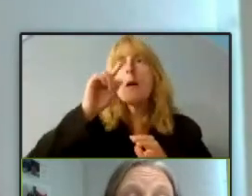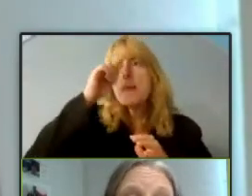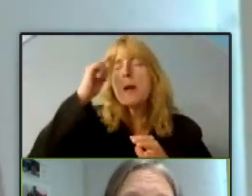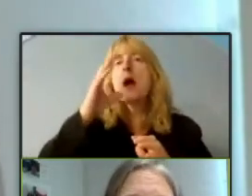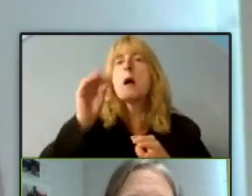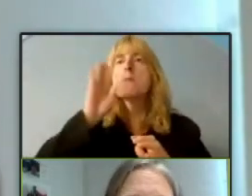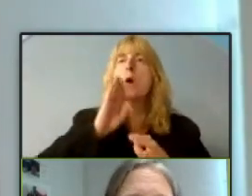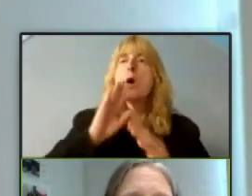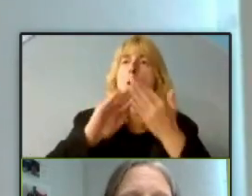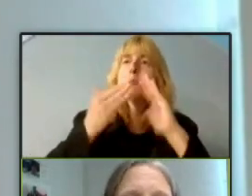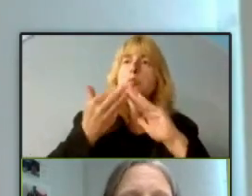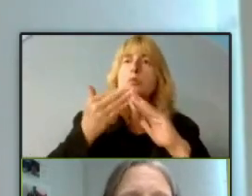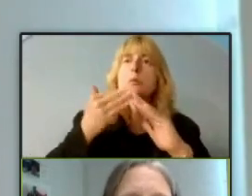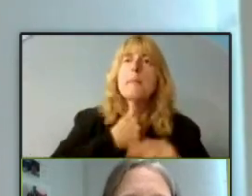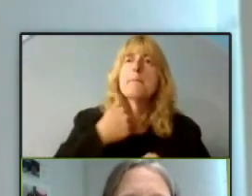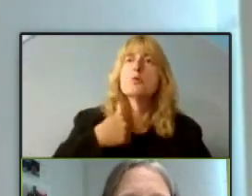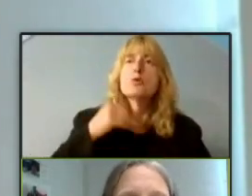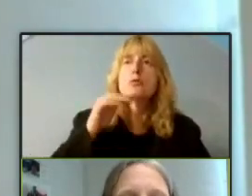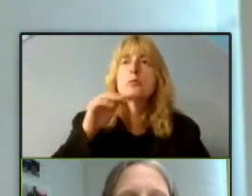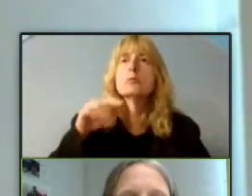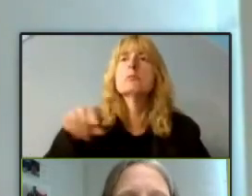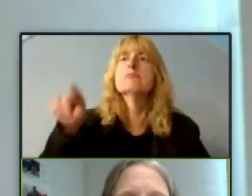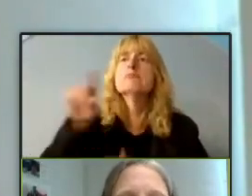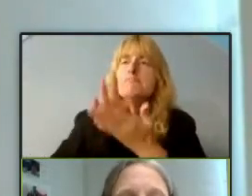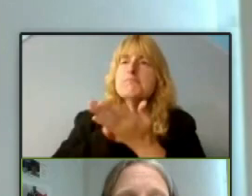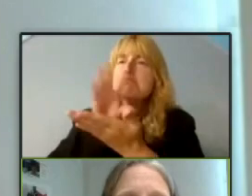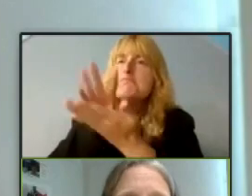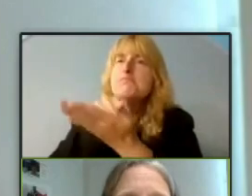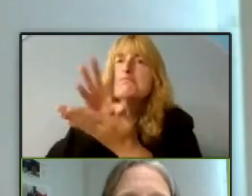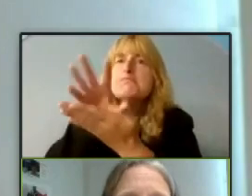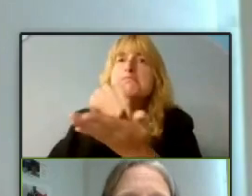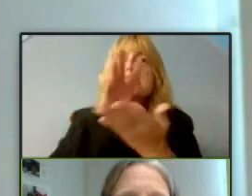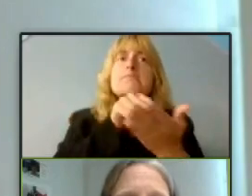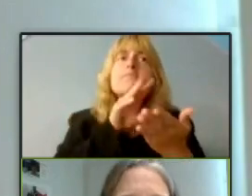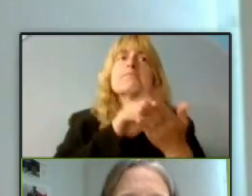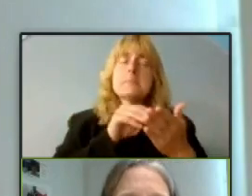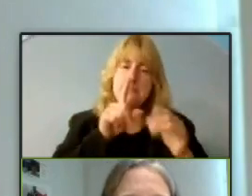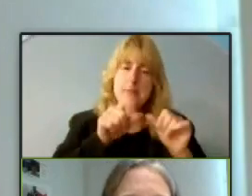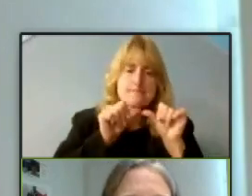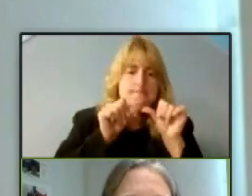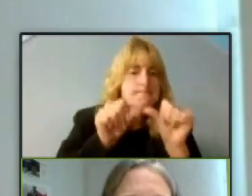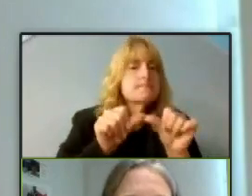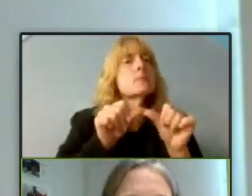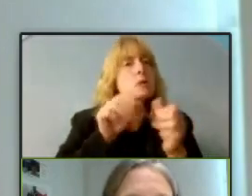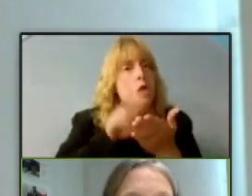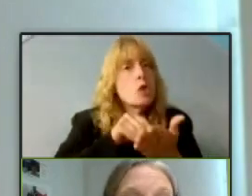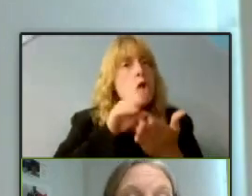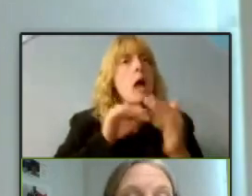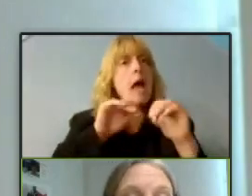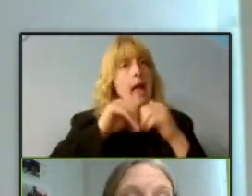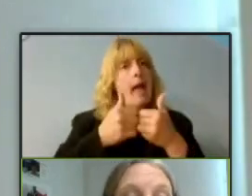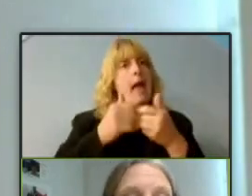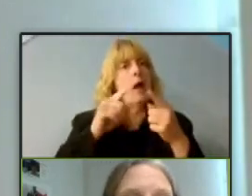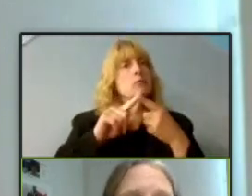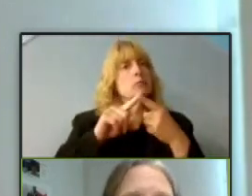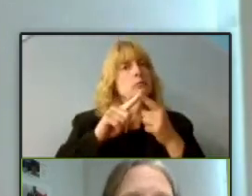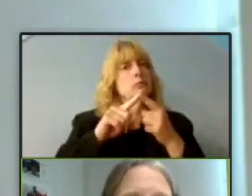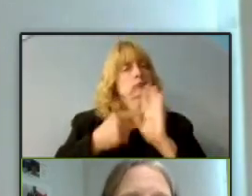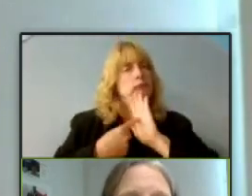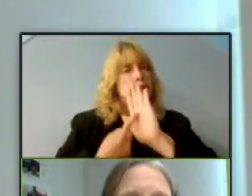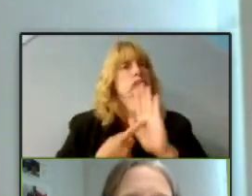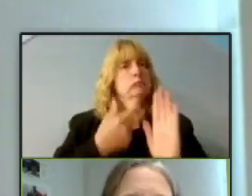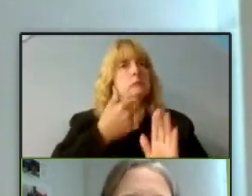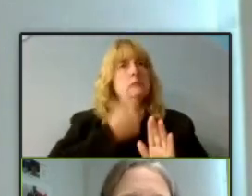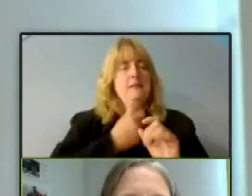must unlearn and continue to learn how to show up differently as white people. We must have the courage